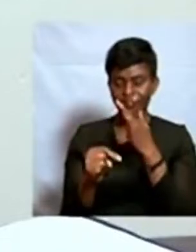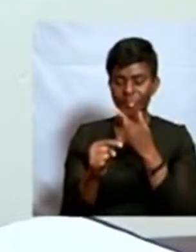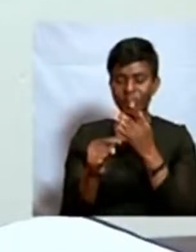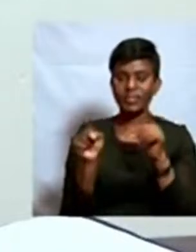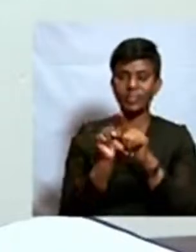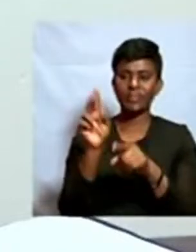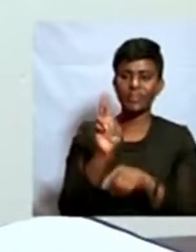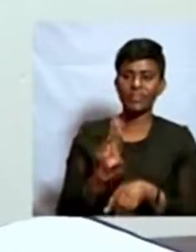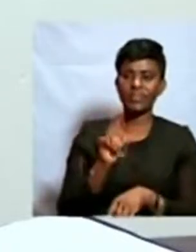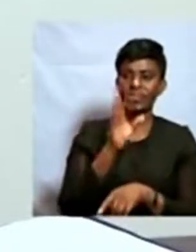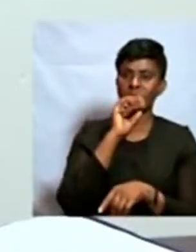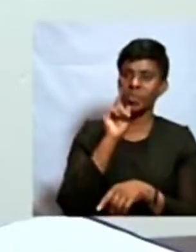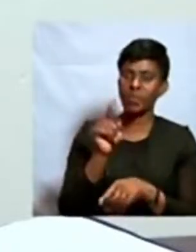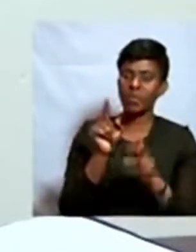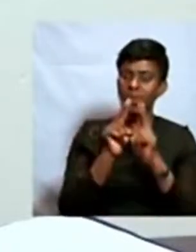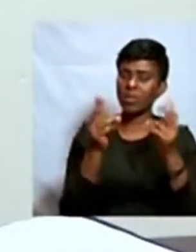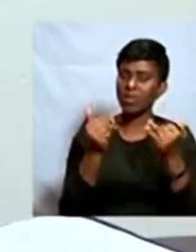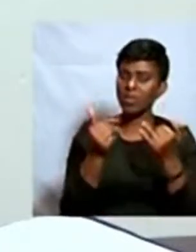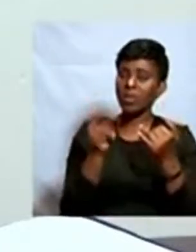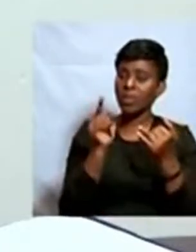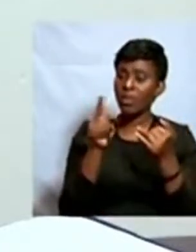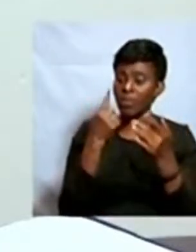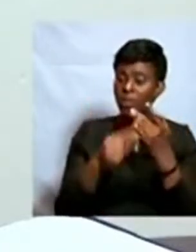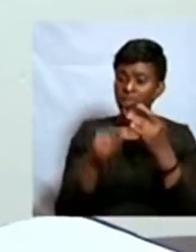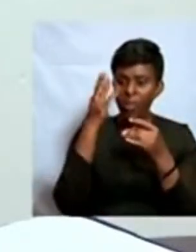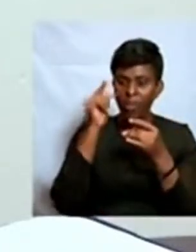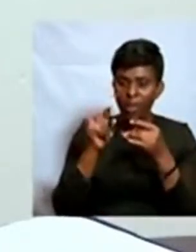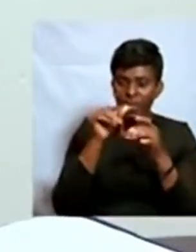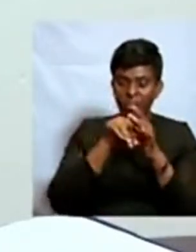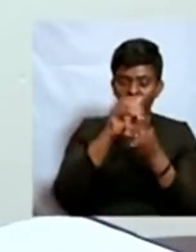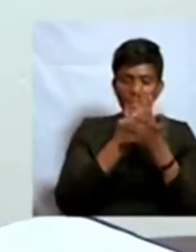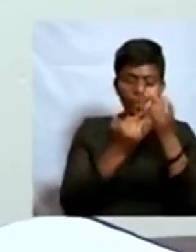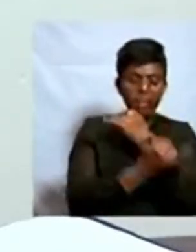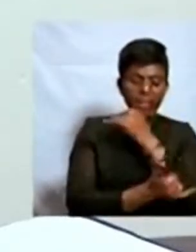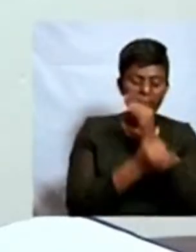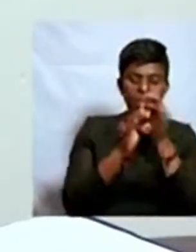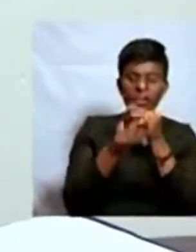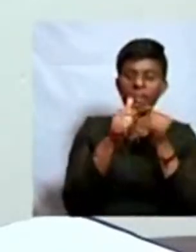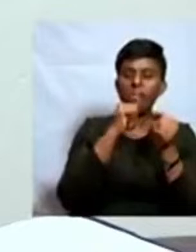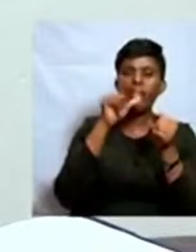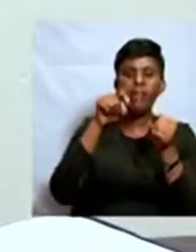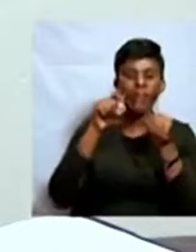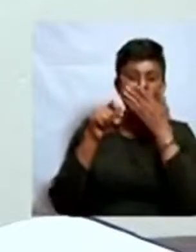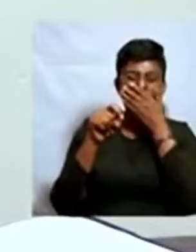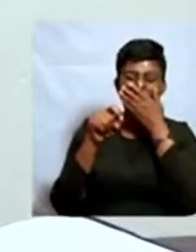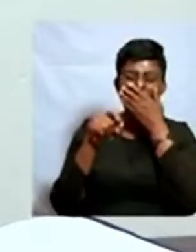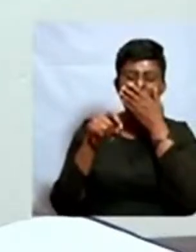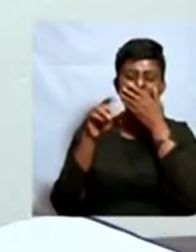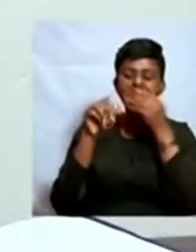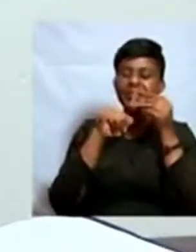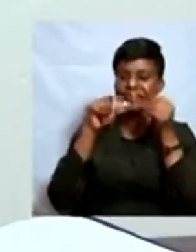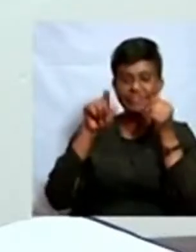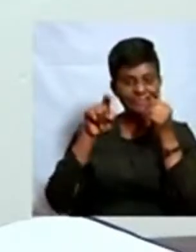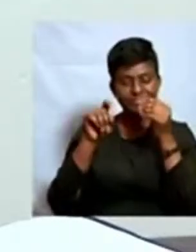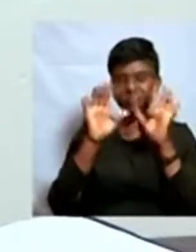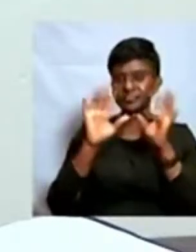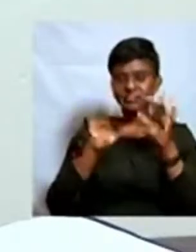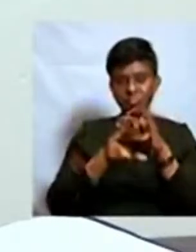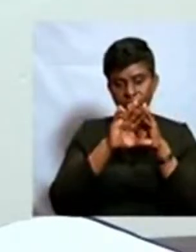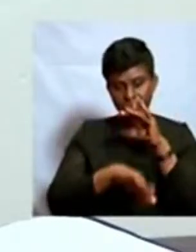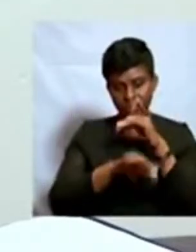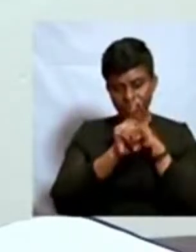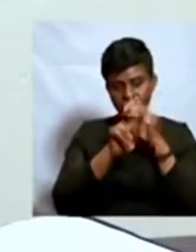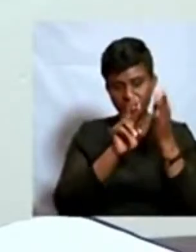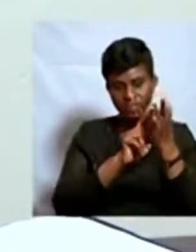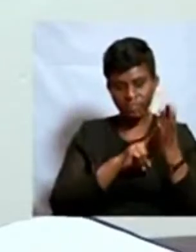is used. So that is why in certain countries, if you are not required to, under civil aviation rules,